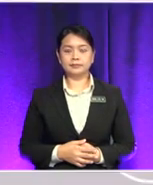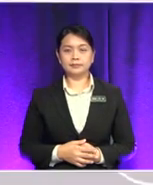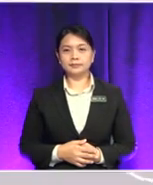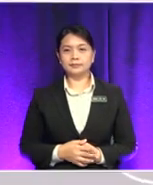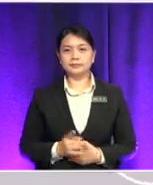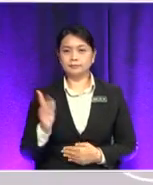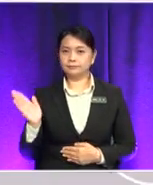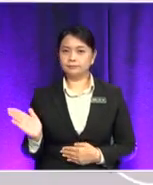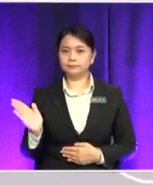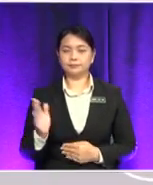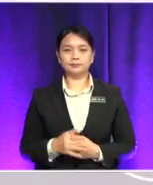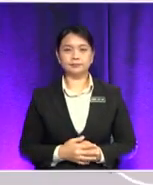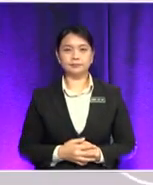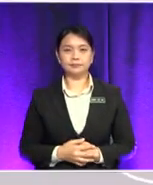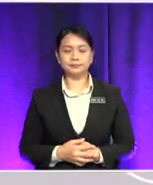Alpha.